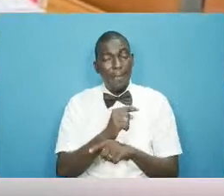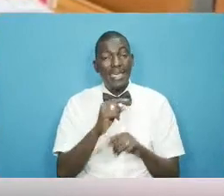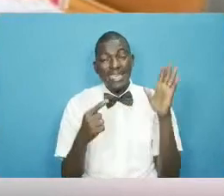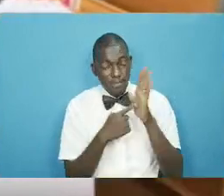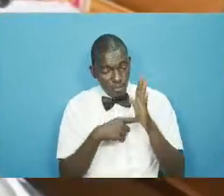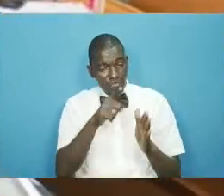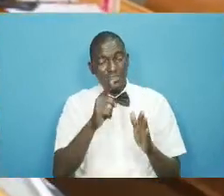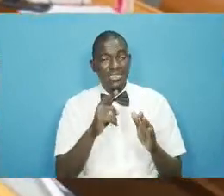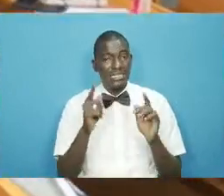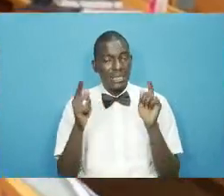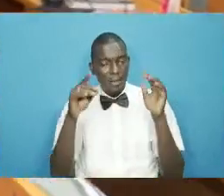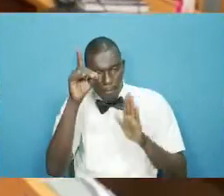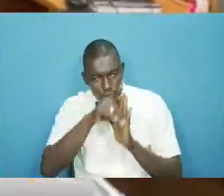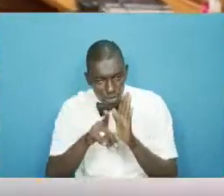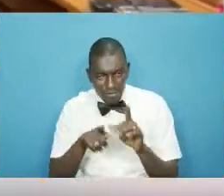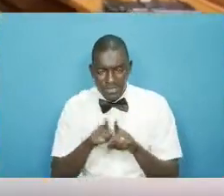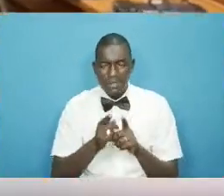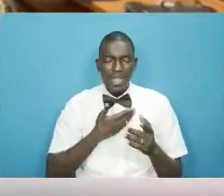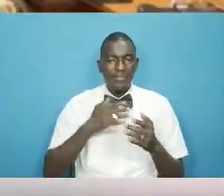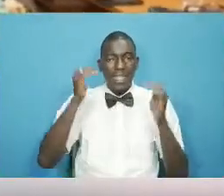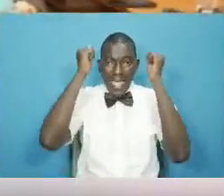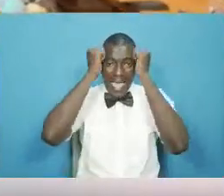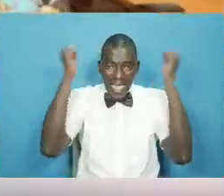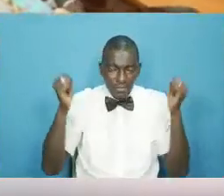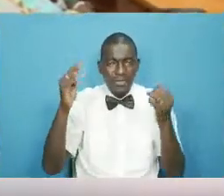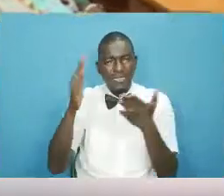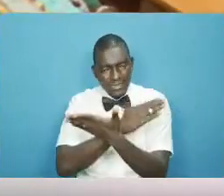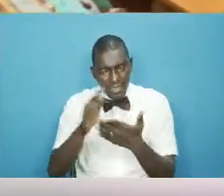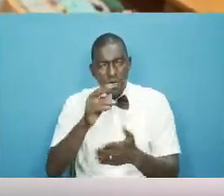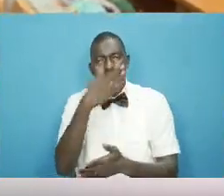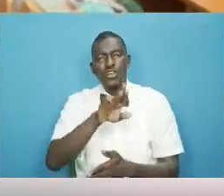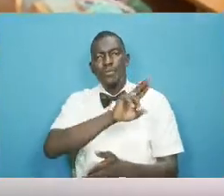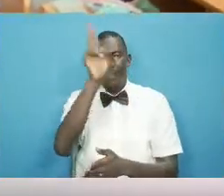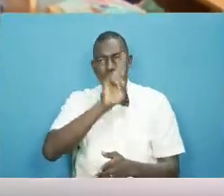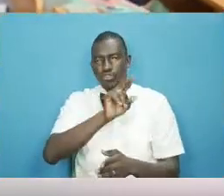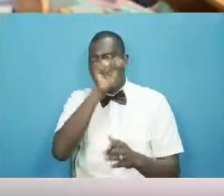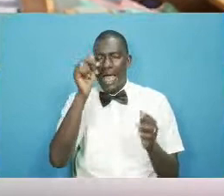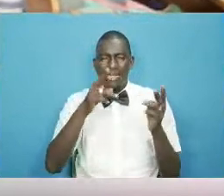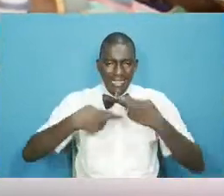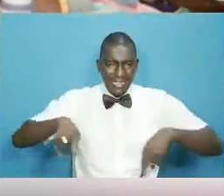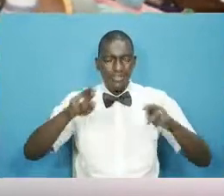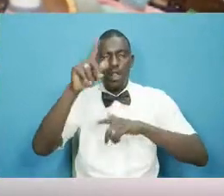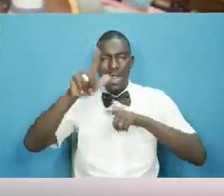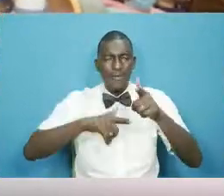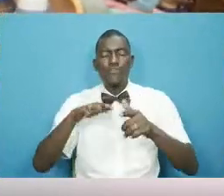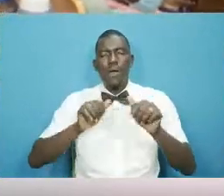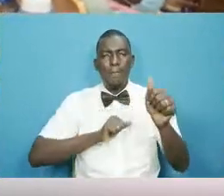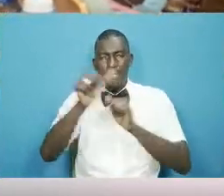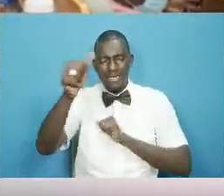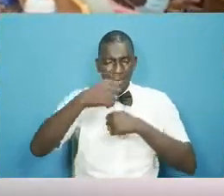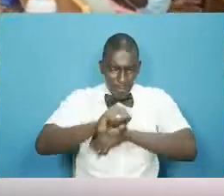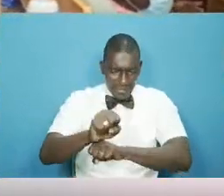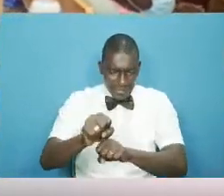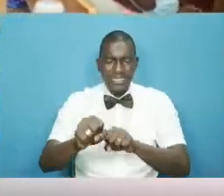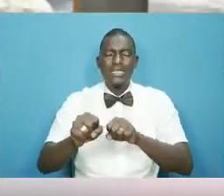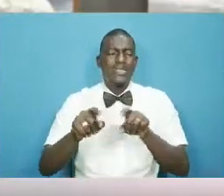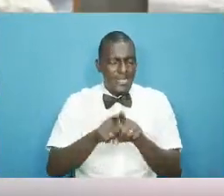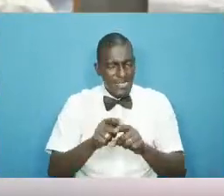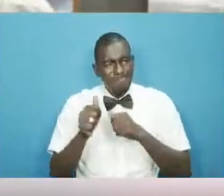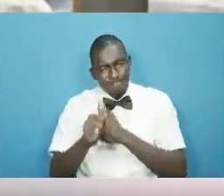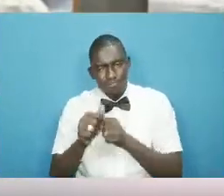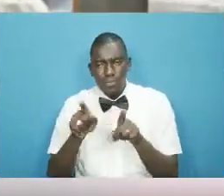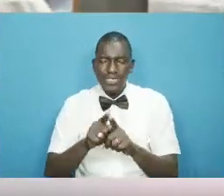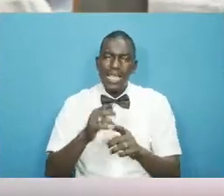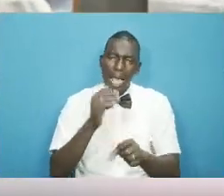convergence is set to facilitate experience sharing from national and regional levels for best practice, innovative approaches,